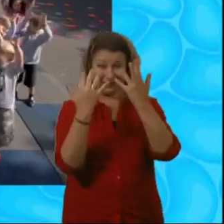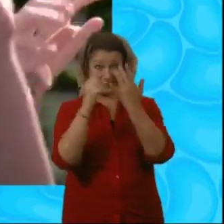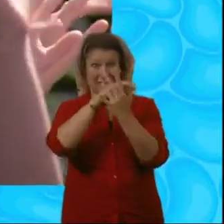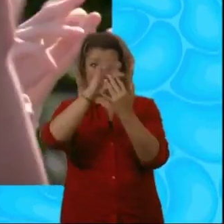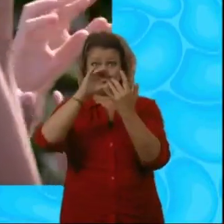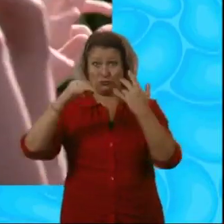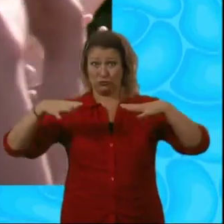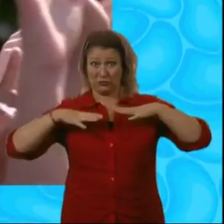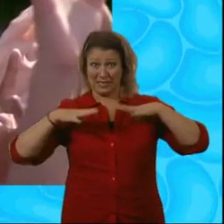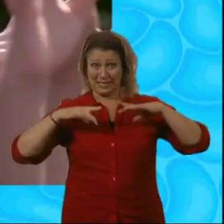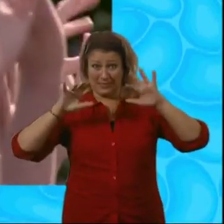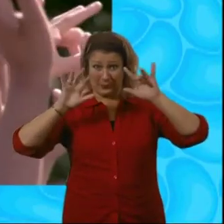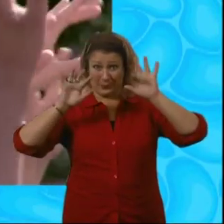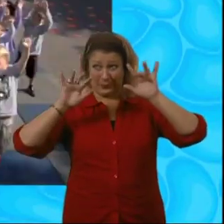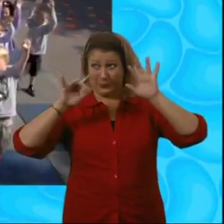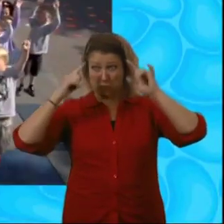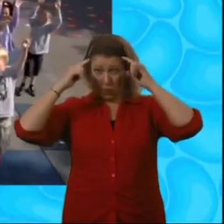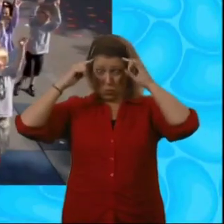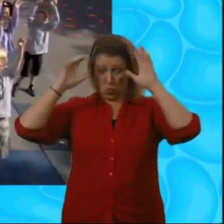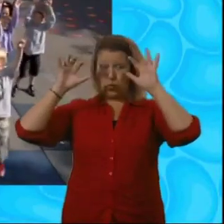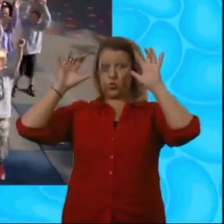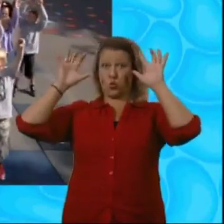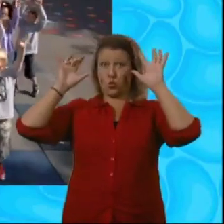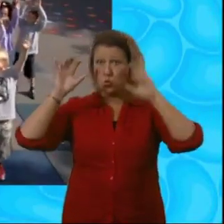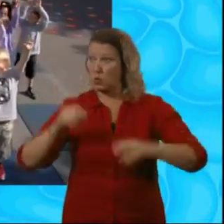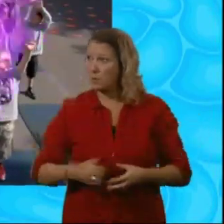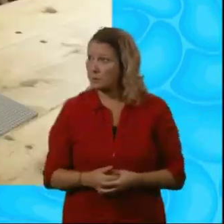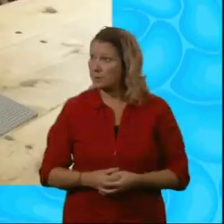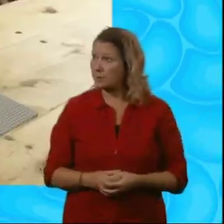fingers, ready to handle the brain game.